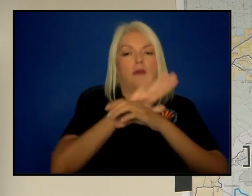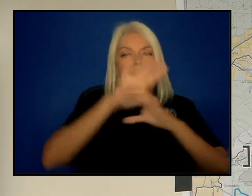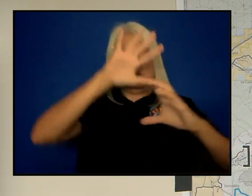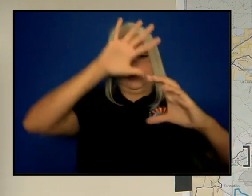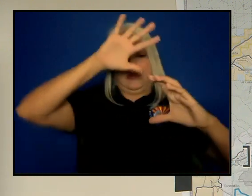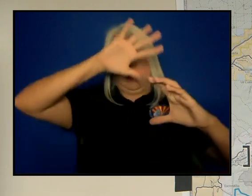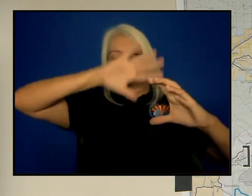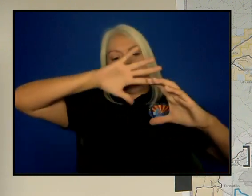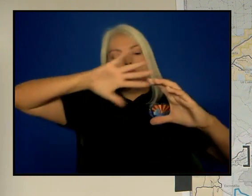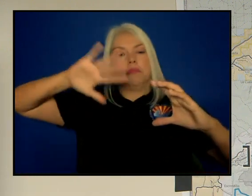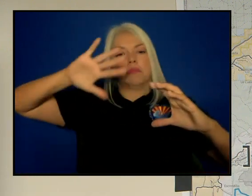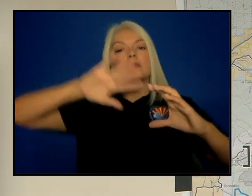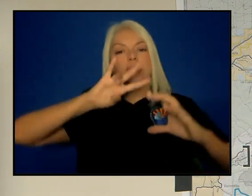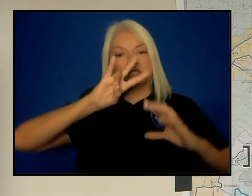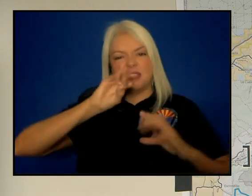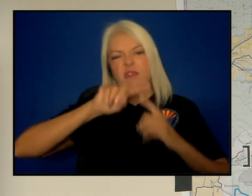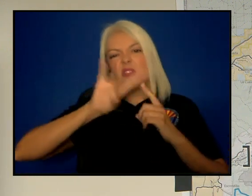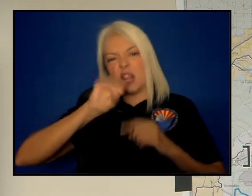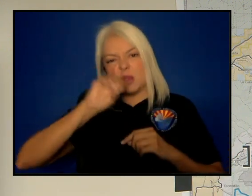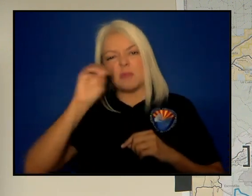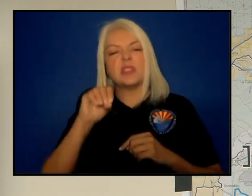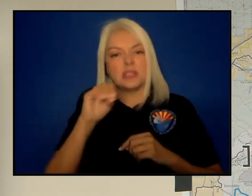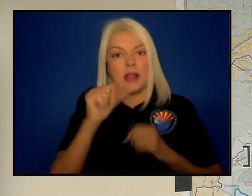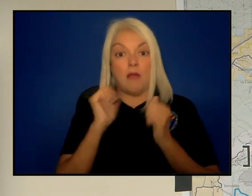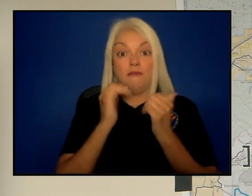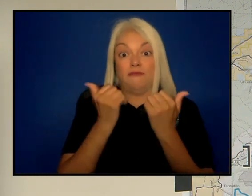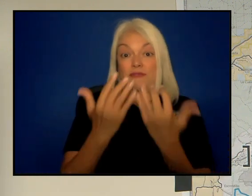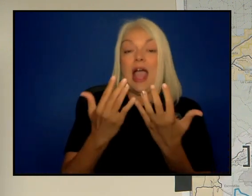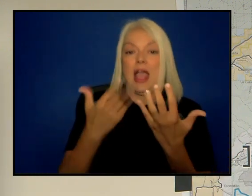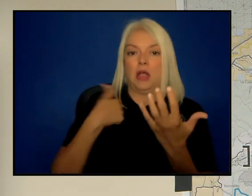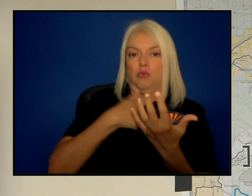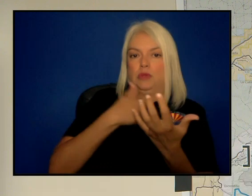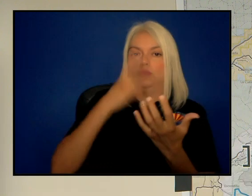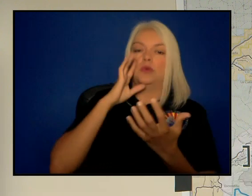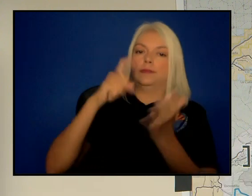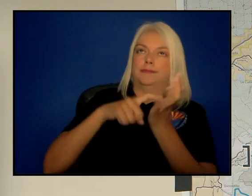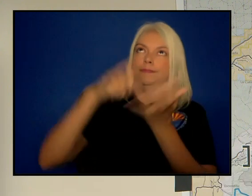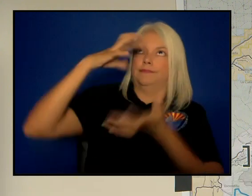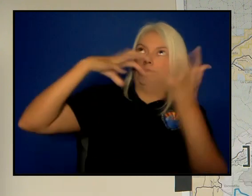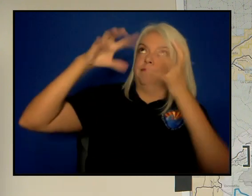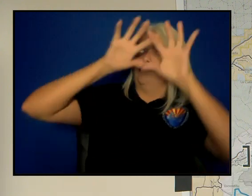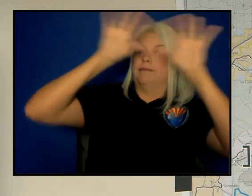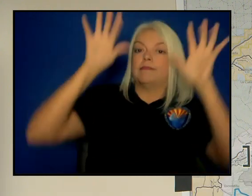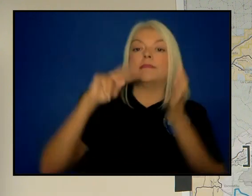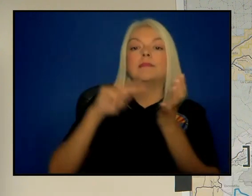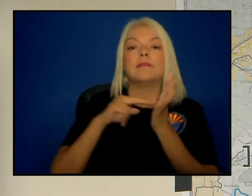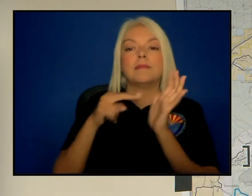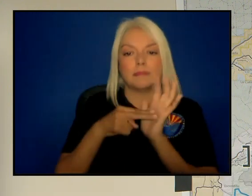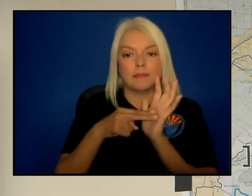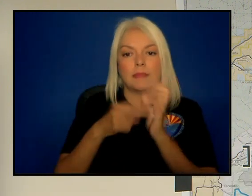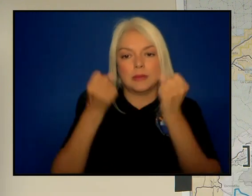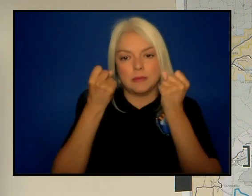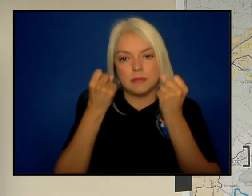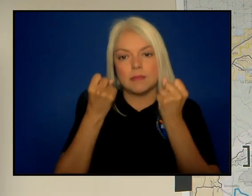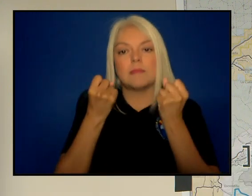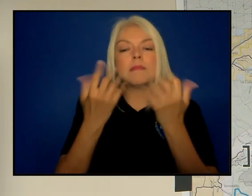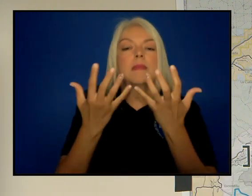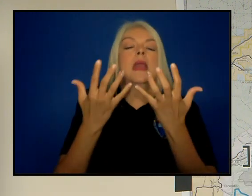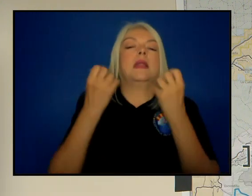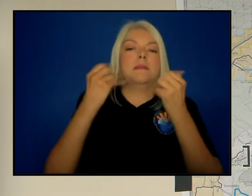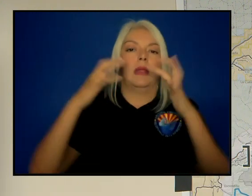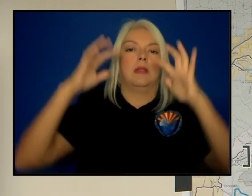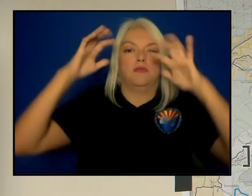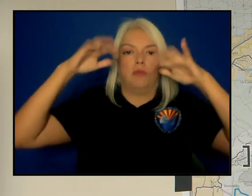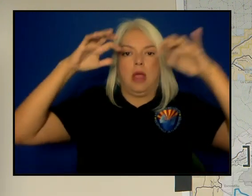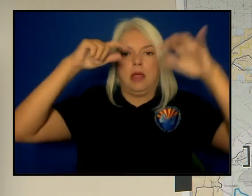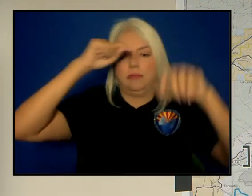over 70 to 80% of this area. That equals numerous coverage. In our previous